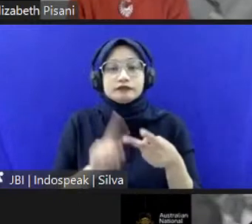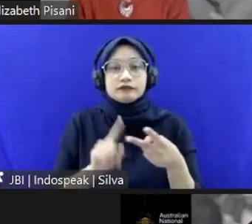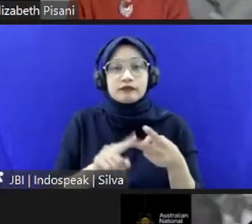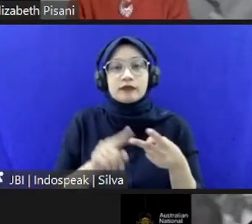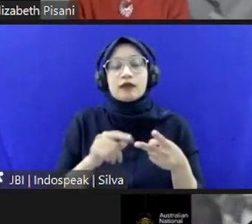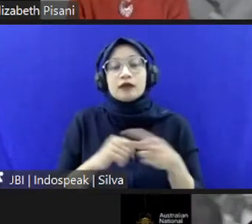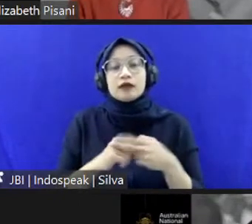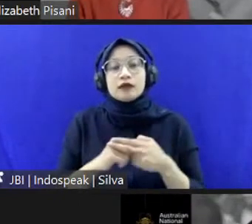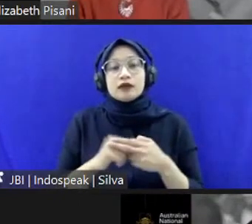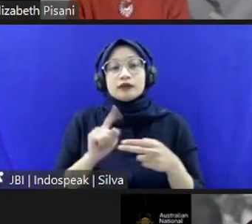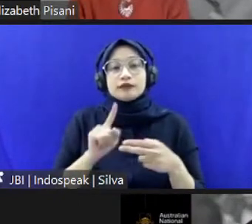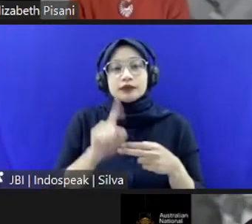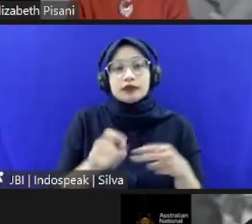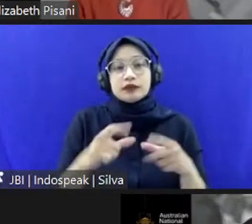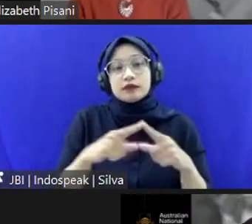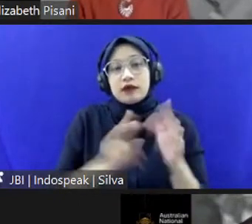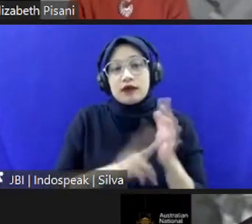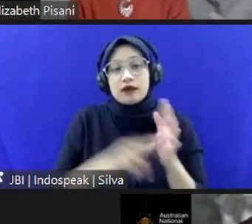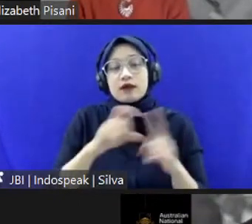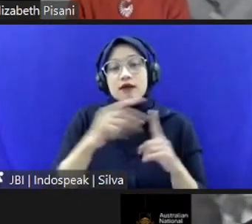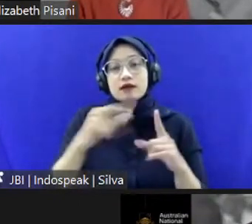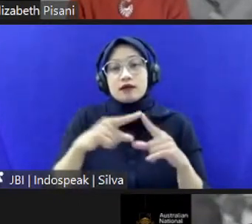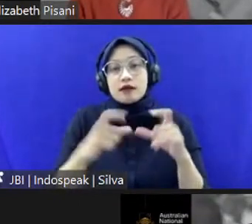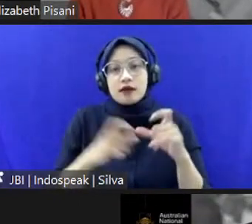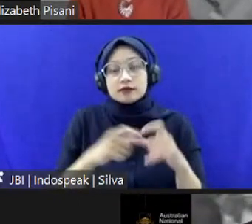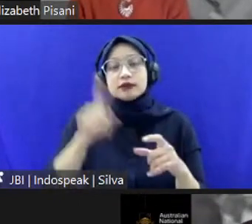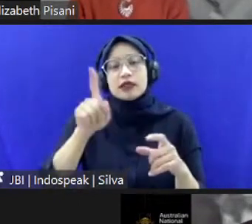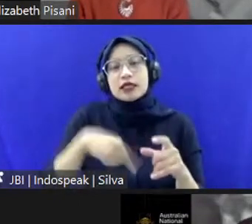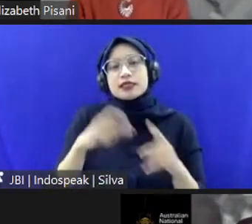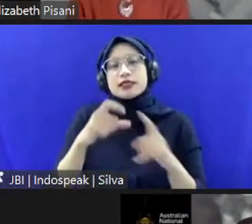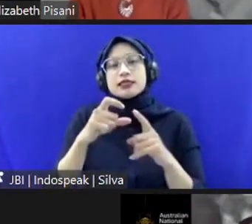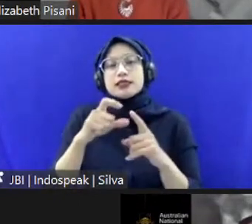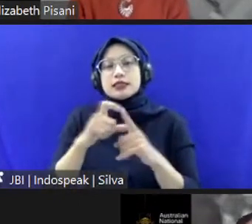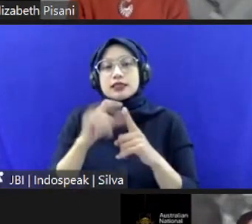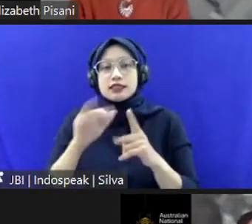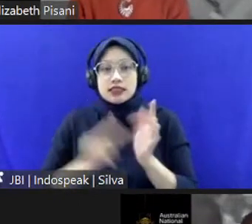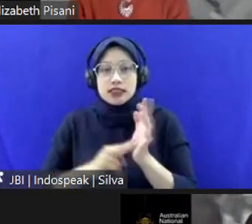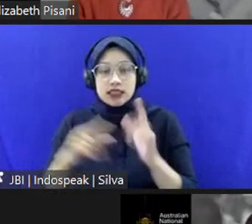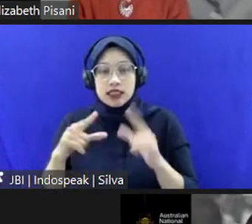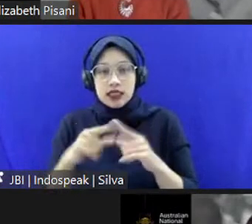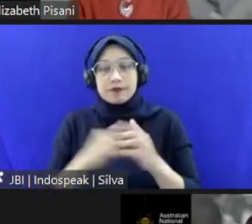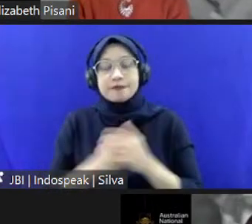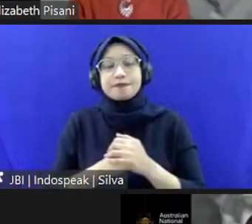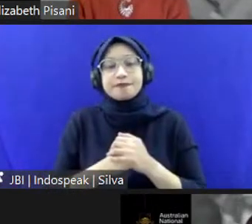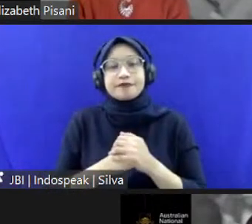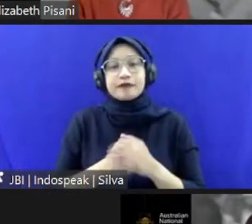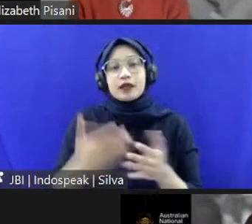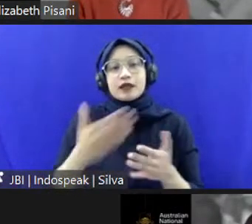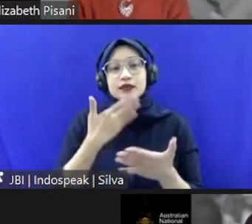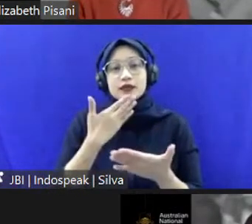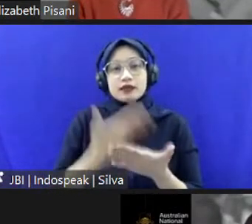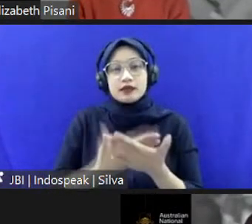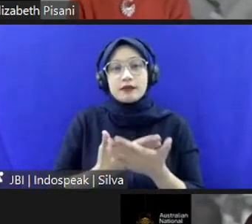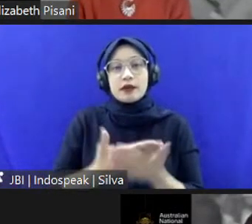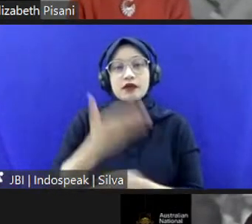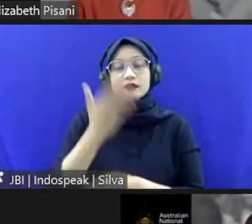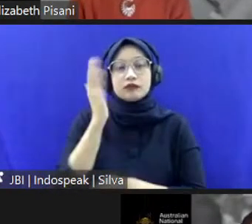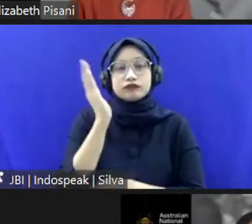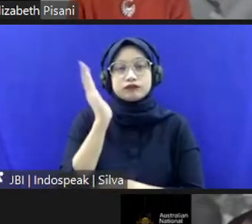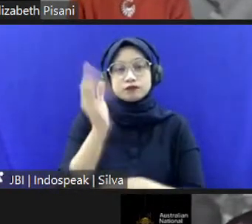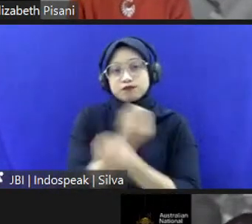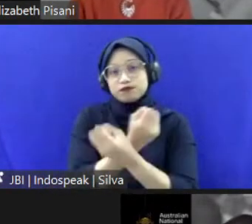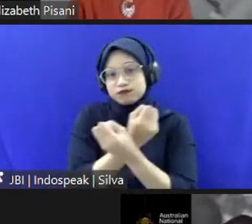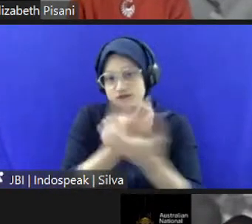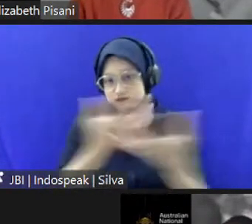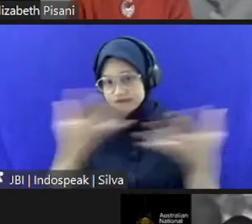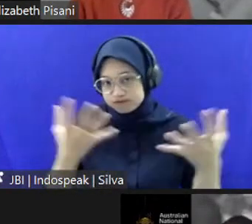Andreasta, it's from Dina Fauzia. Thank you for your very clear presentation,